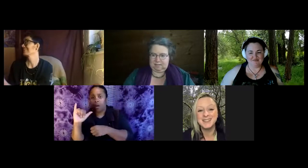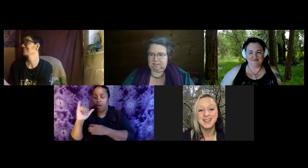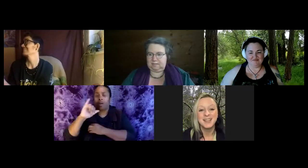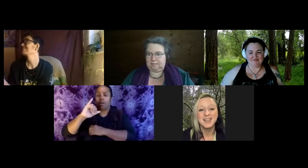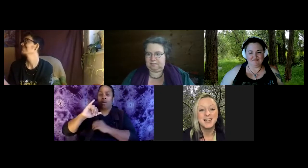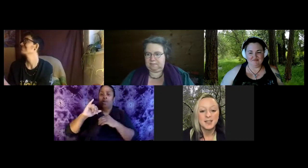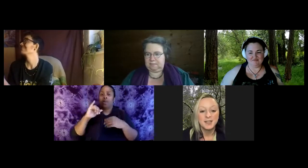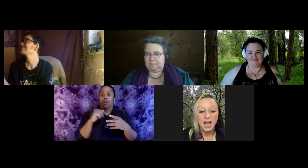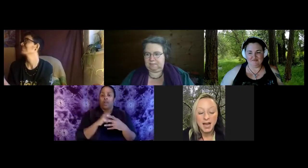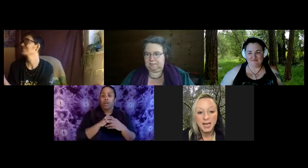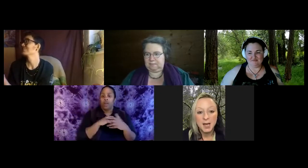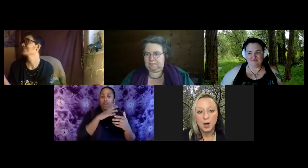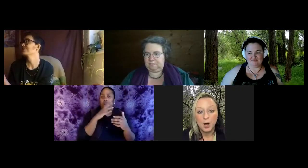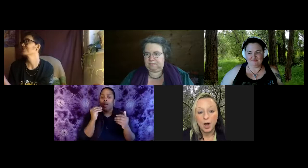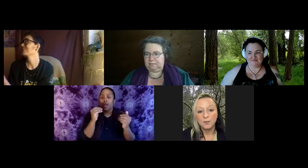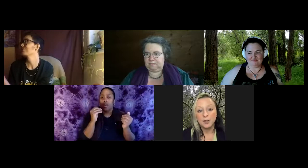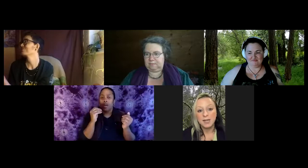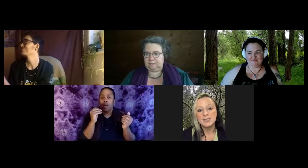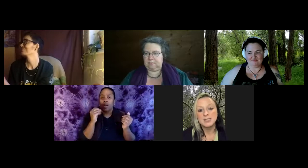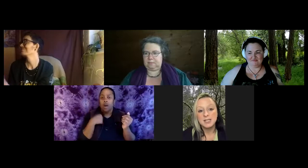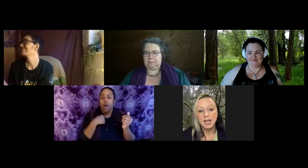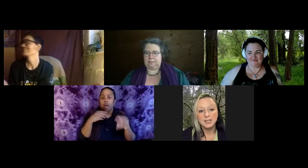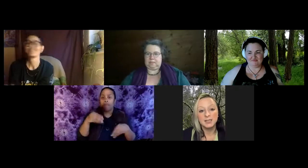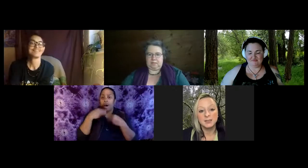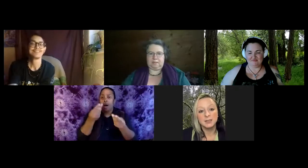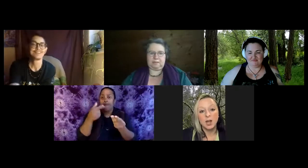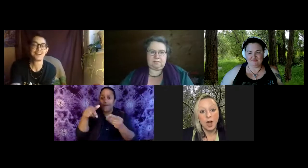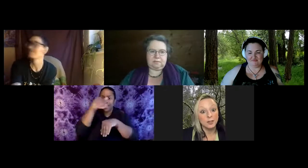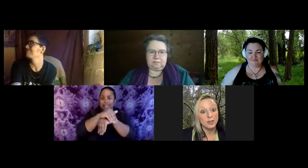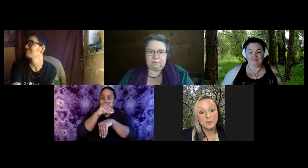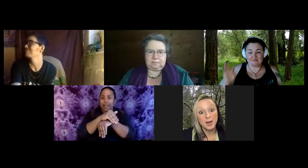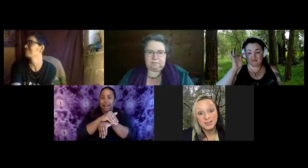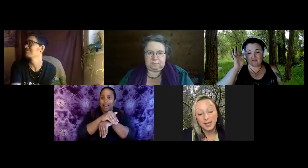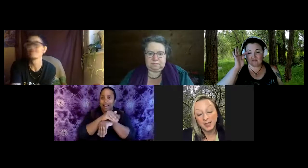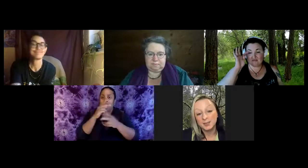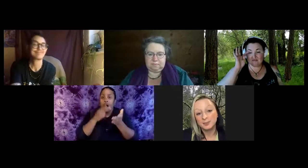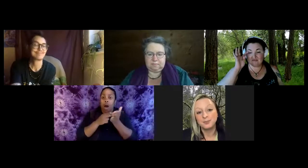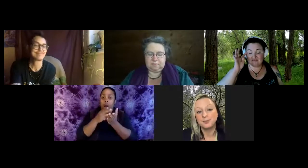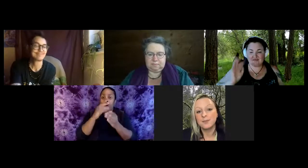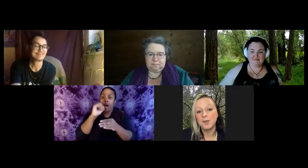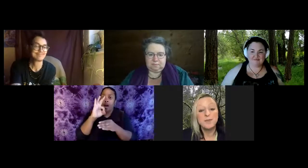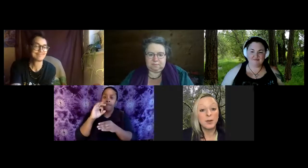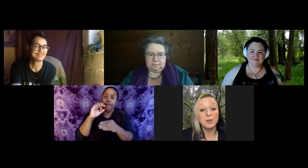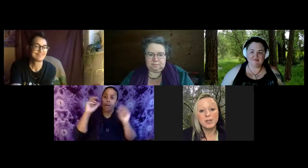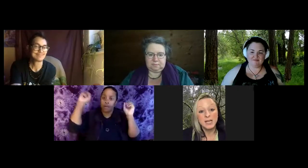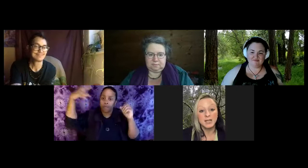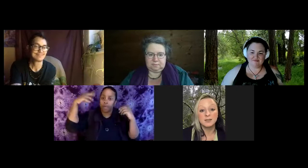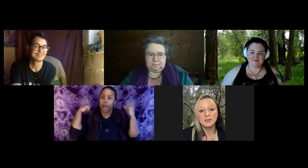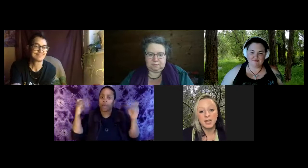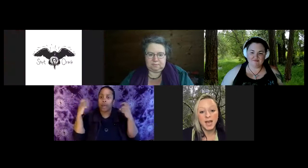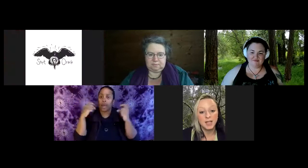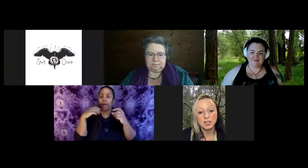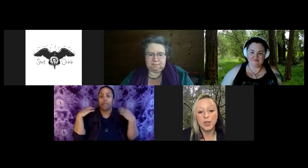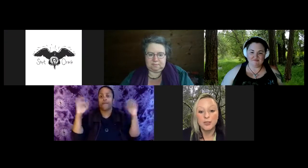And I am offering tonight in honor of Beltane fairy